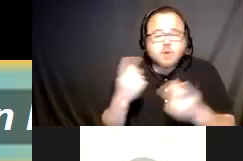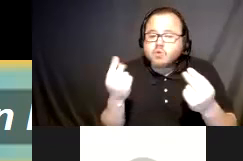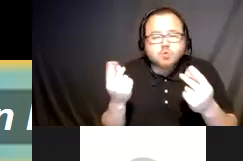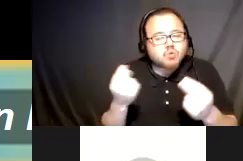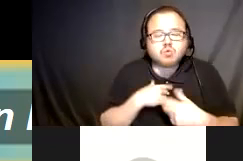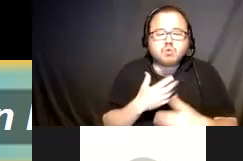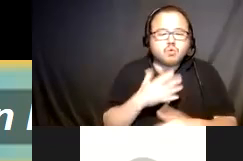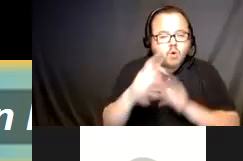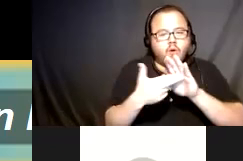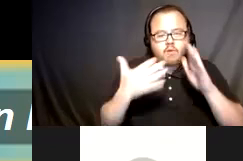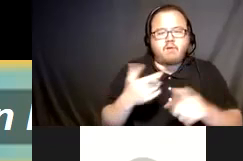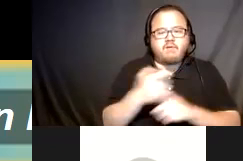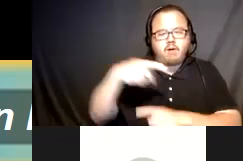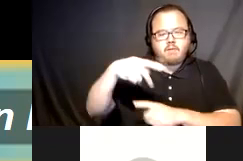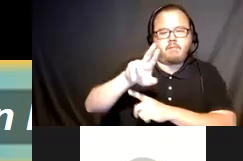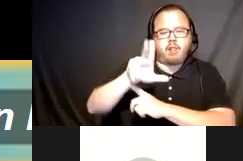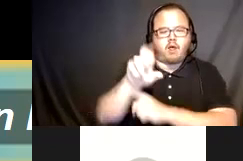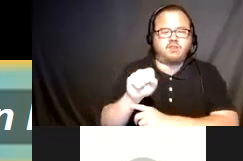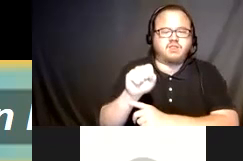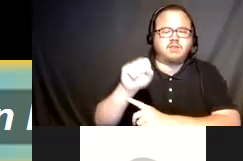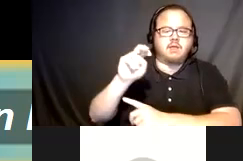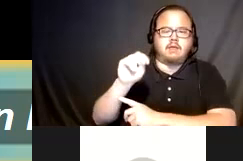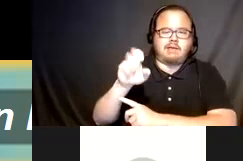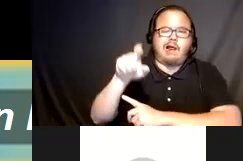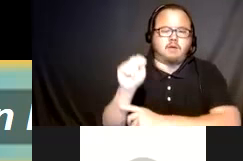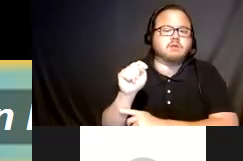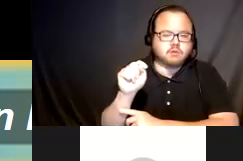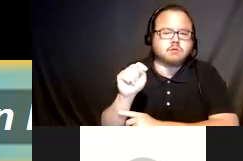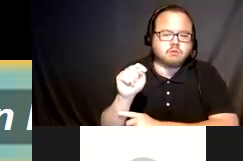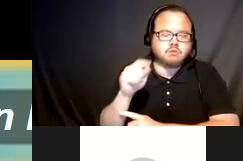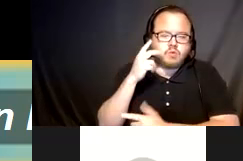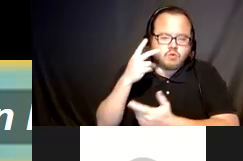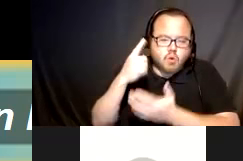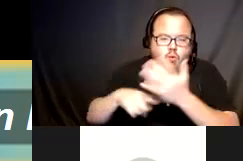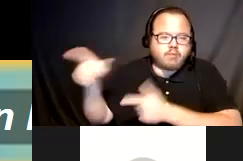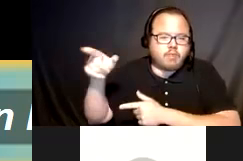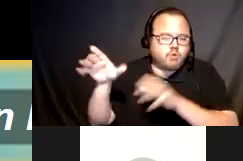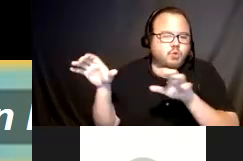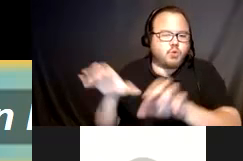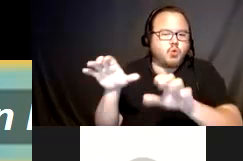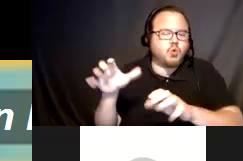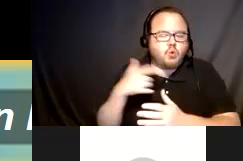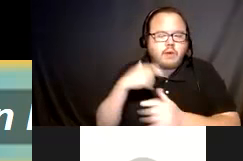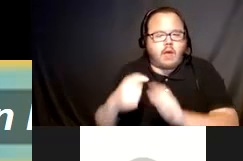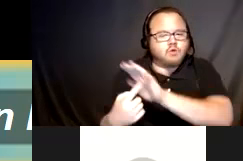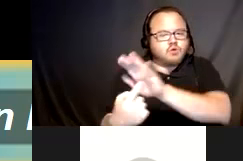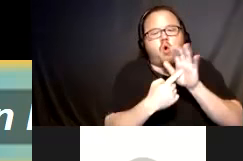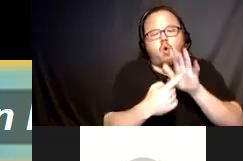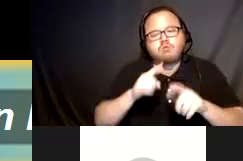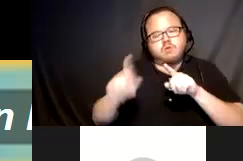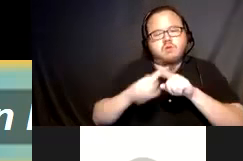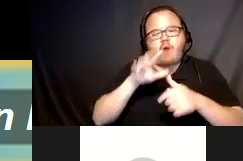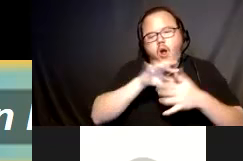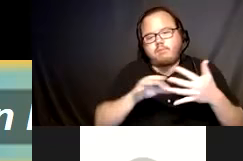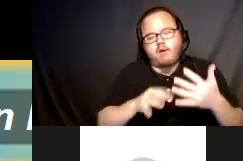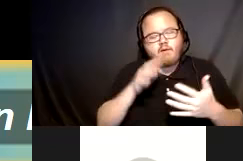bringing a representative from Plus next to kind of go over what they do. So it's something we can show the different options that are available